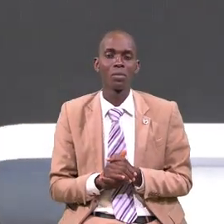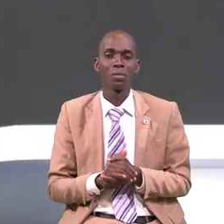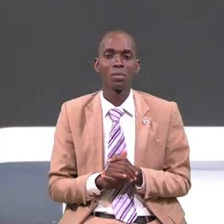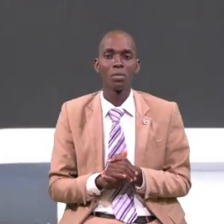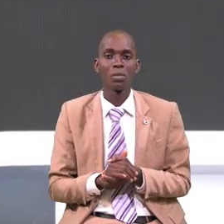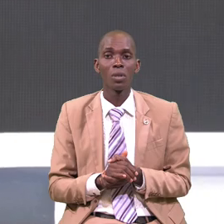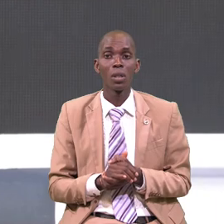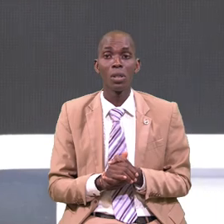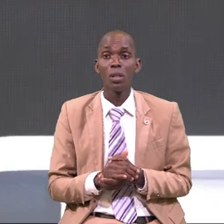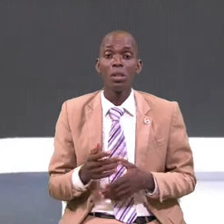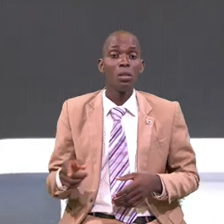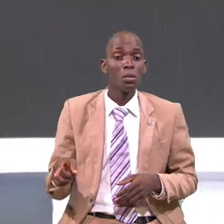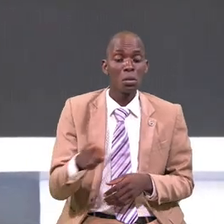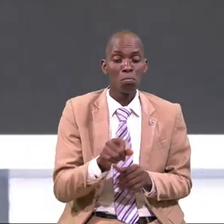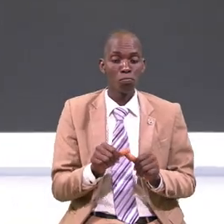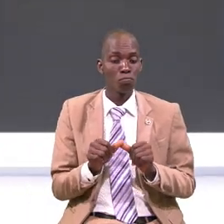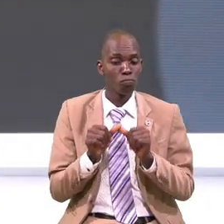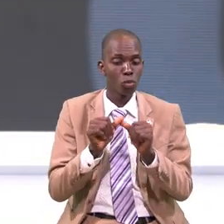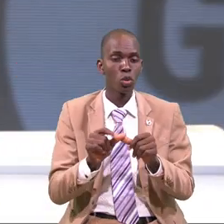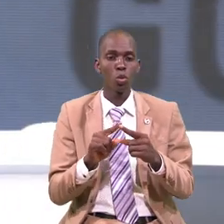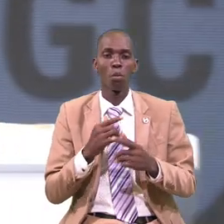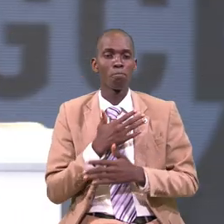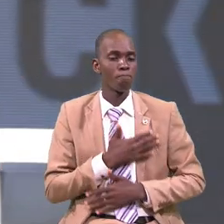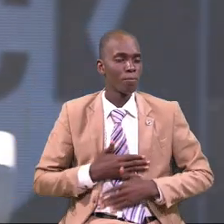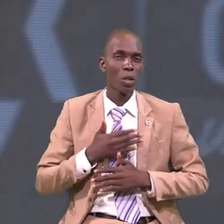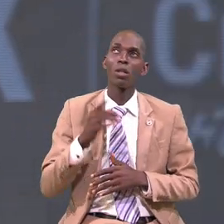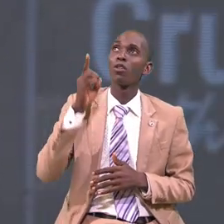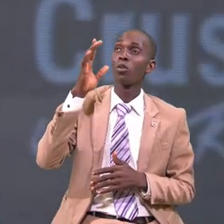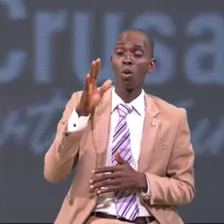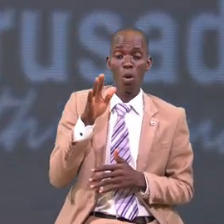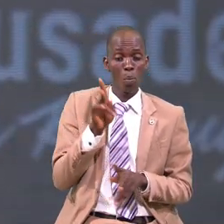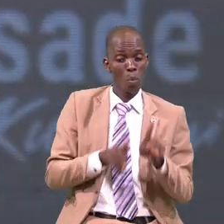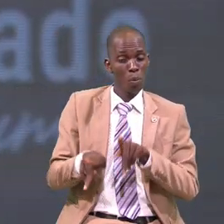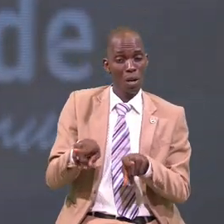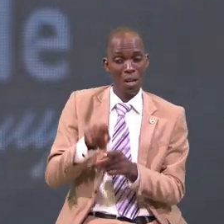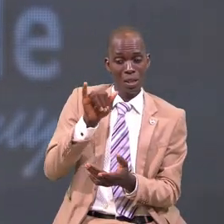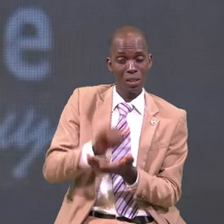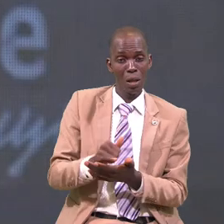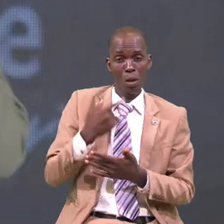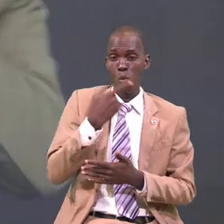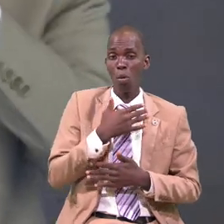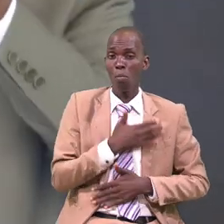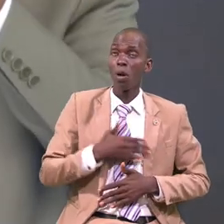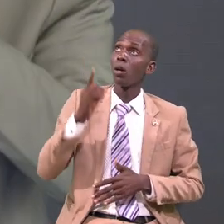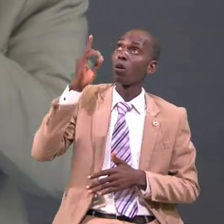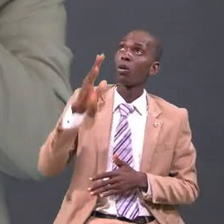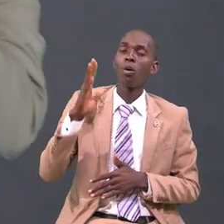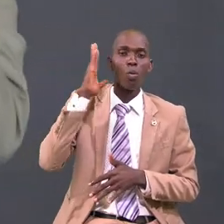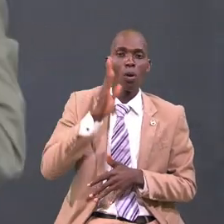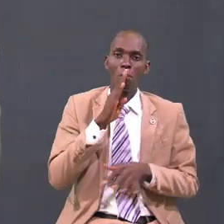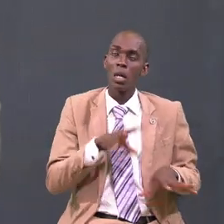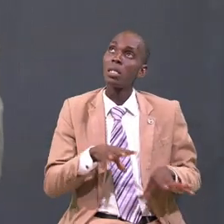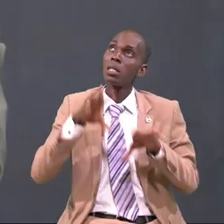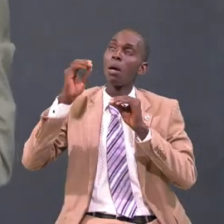They please God. Those are the people that were translated before the great